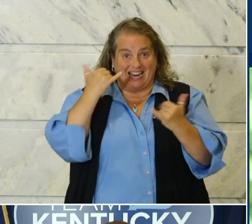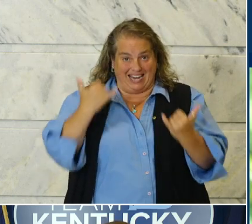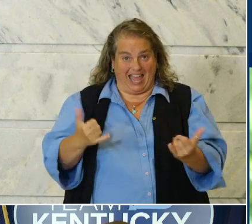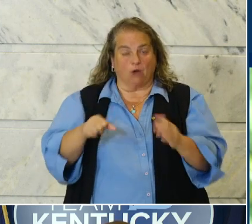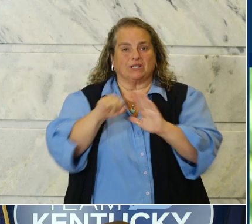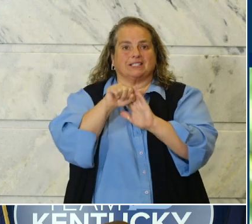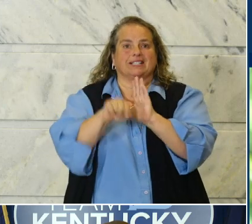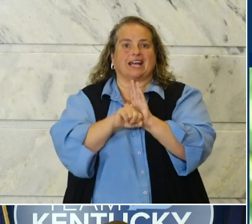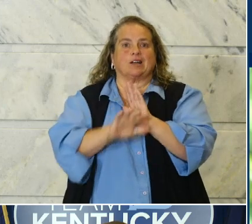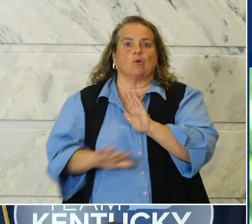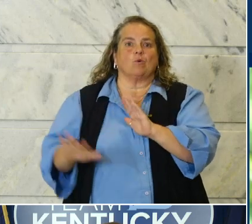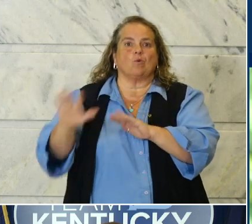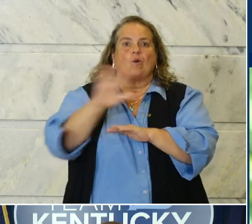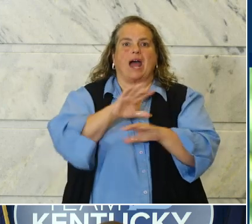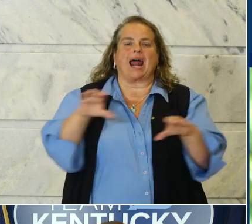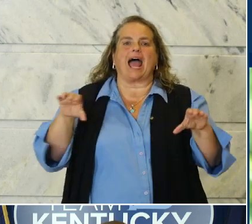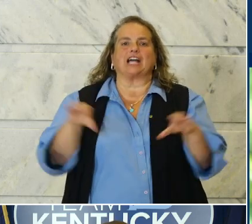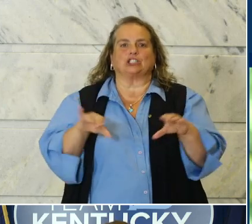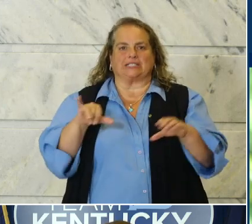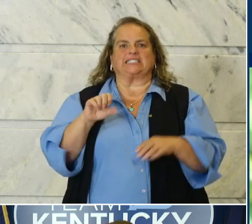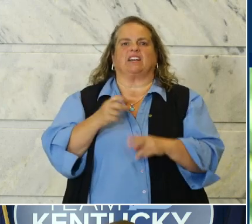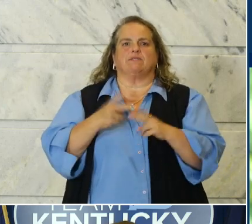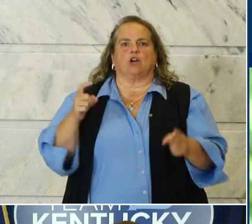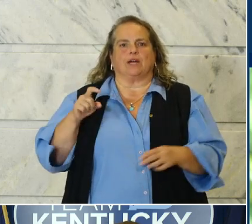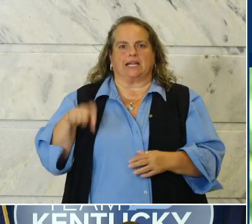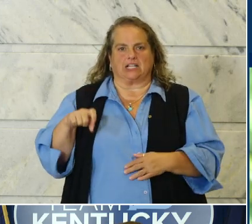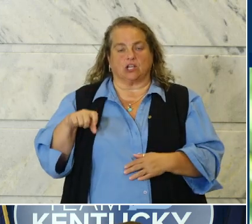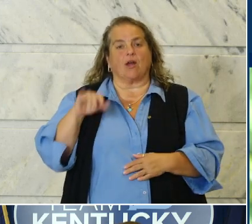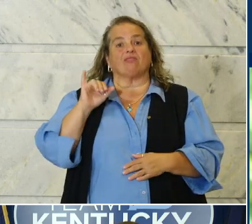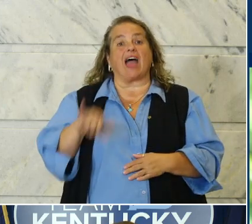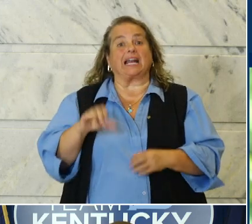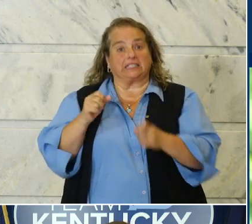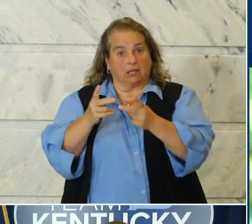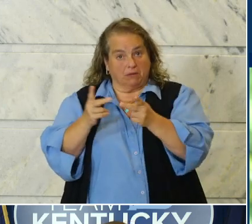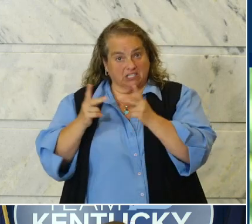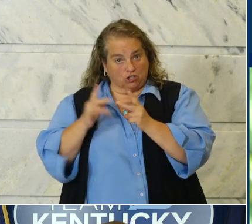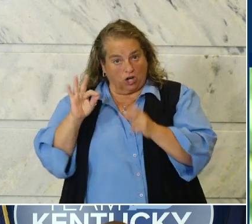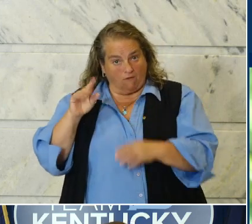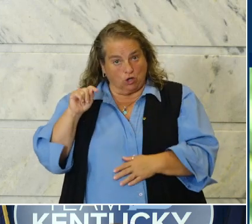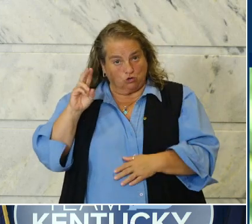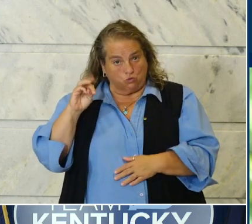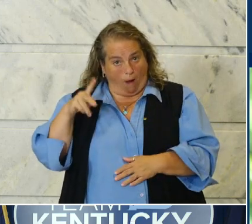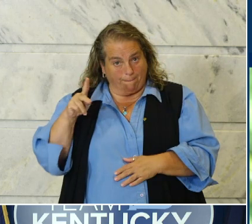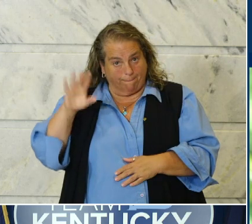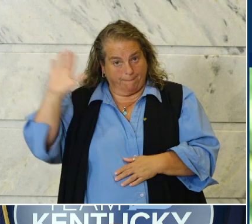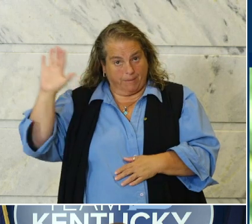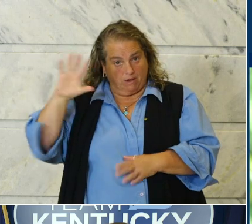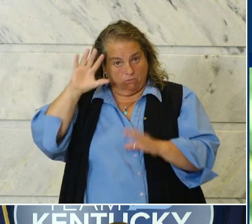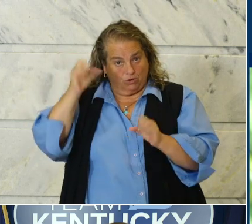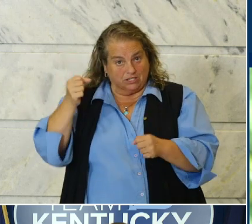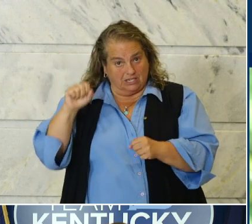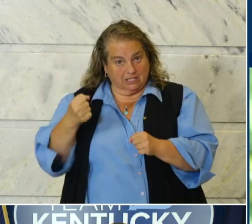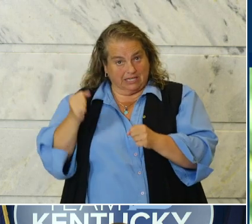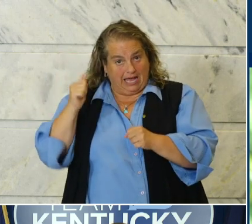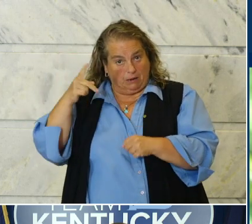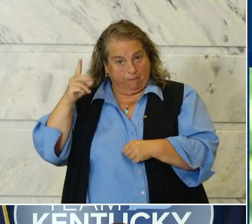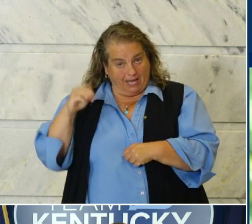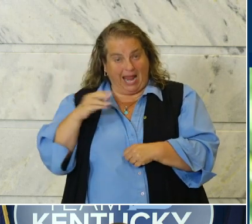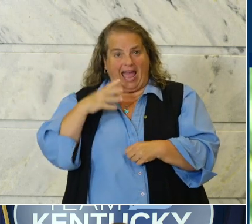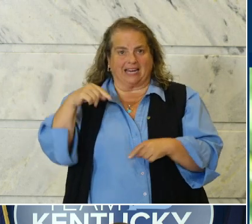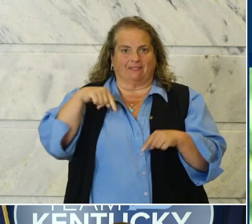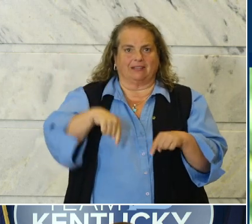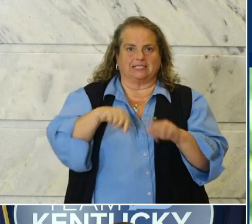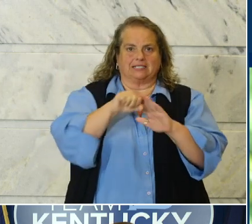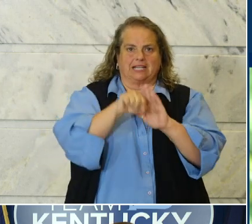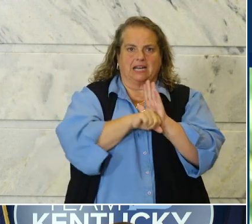necessary. That's the position of the Trump administration. That's the position of this state government.